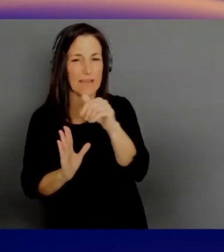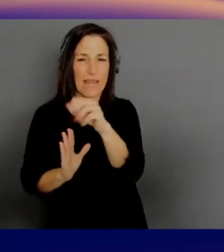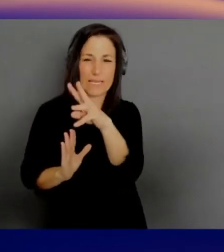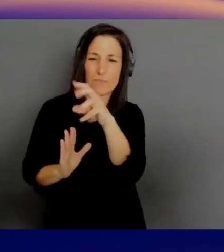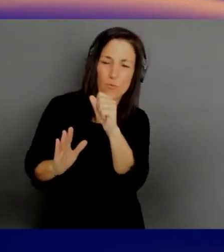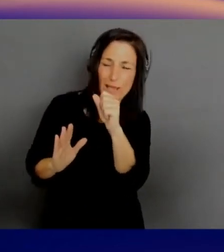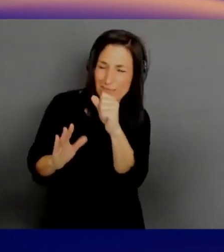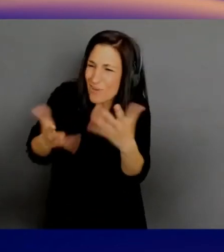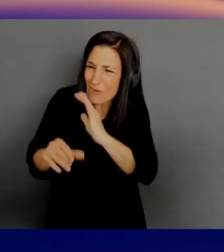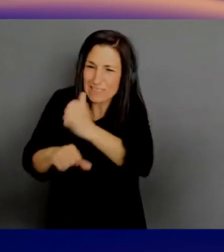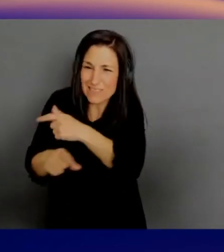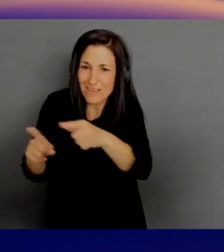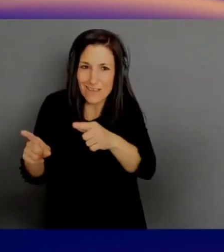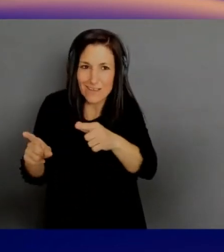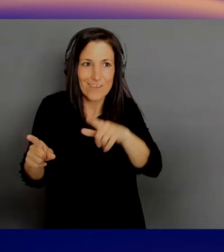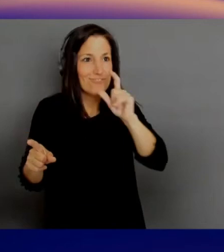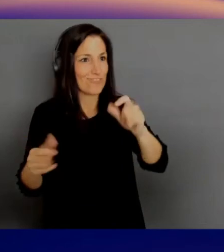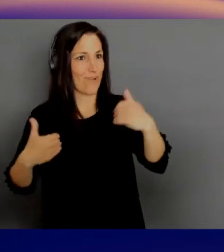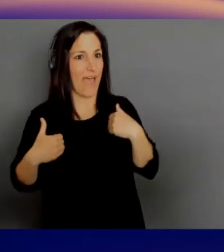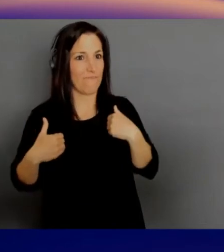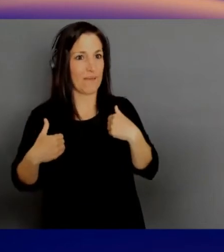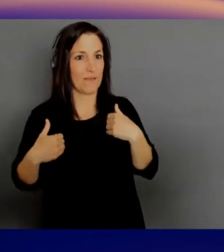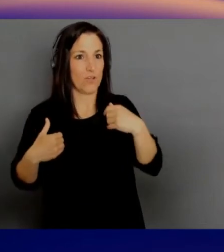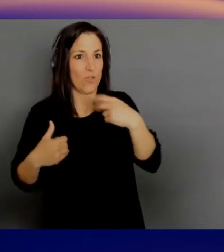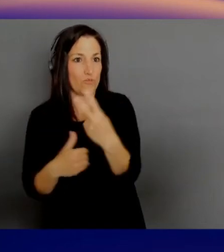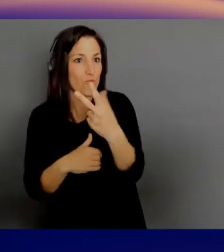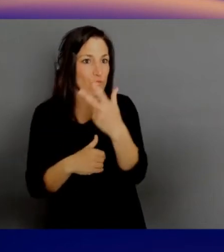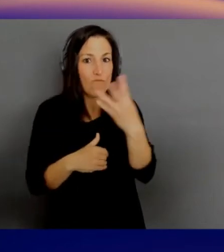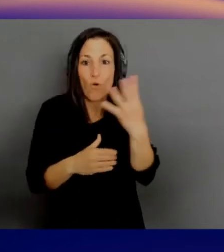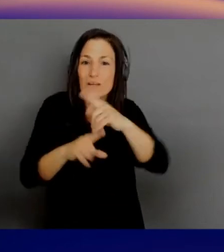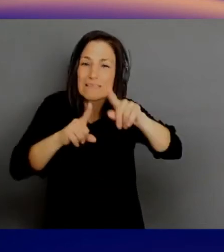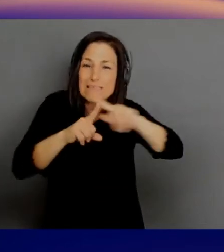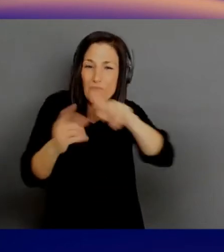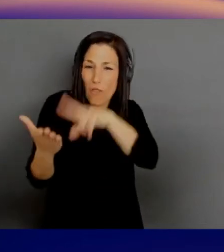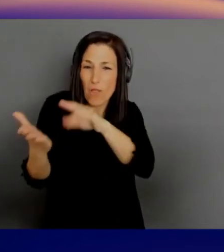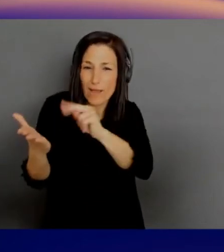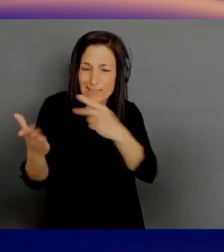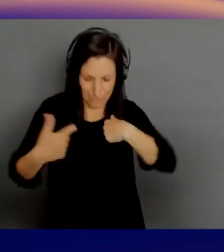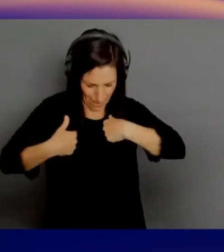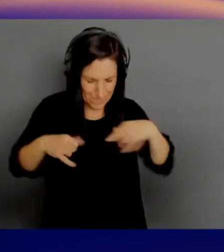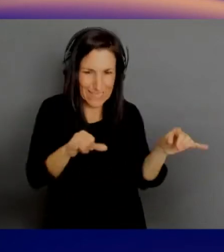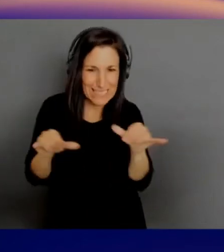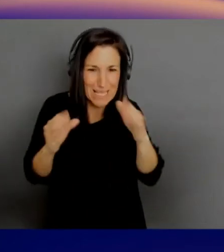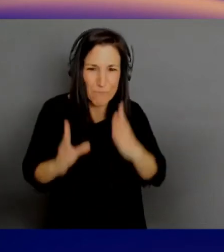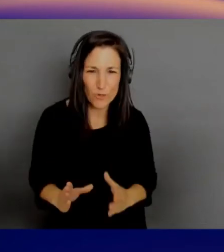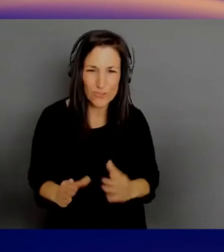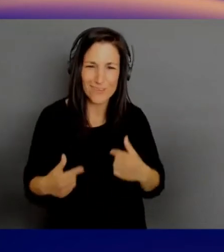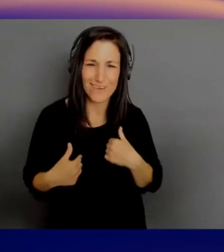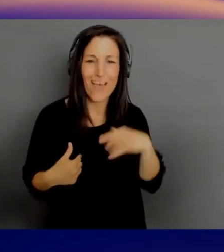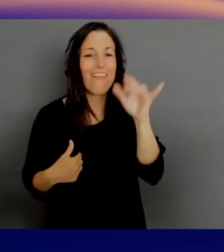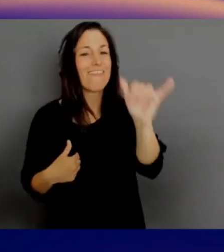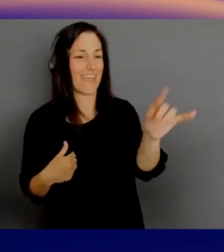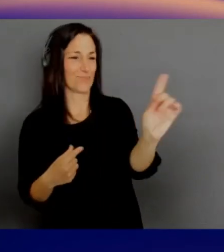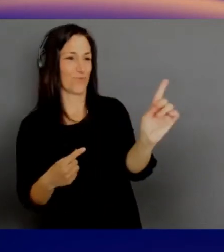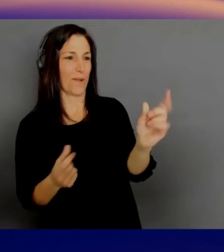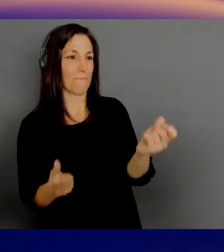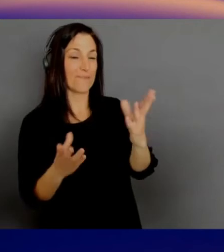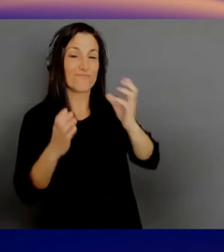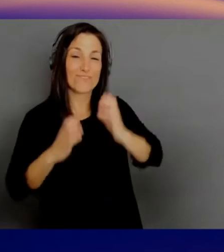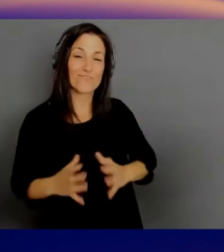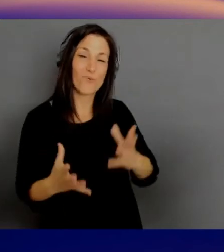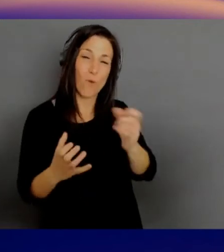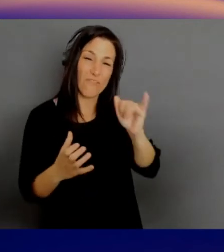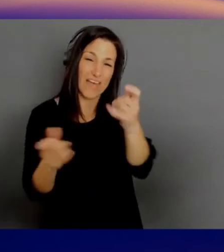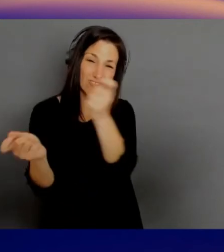else. unique login. Yeah. It's the same login. Right, same login, they want Same to use it. identity, yeah. Yeah, that is where many of our customers are looking for that condition. That